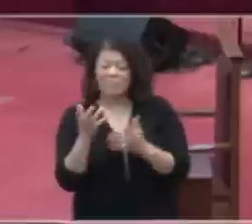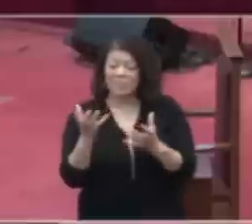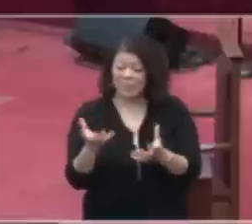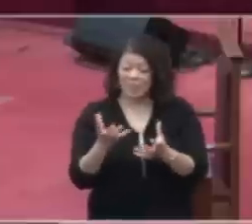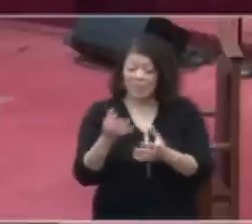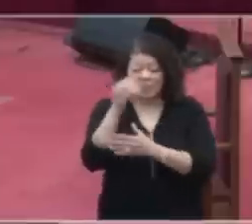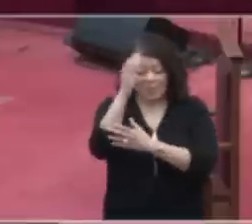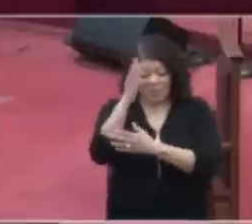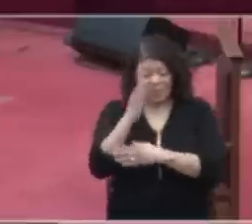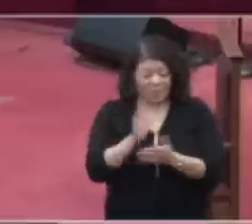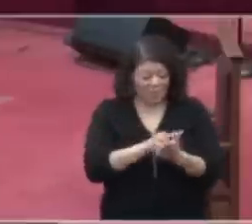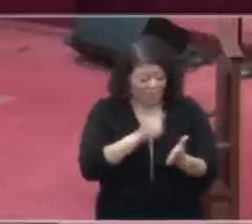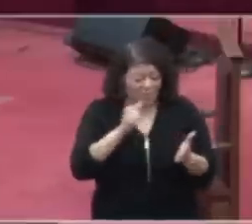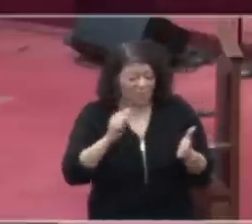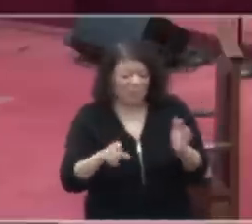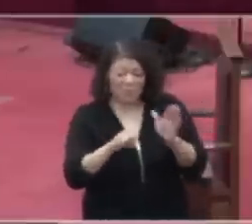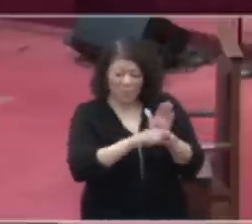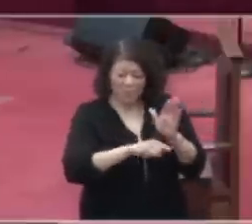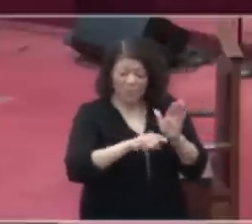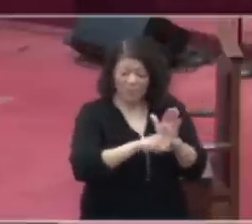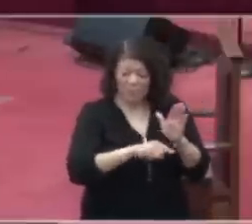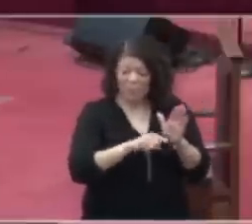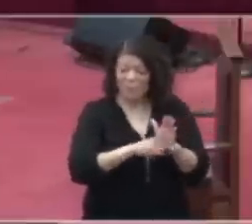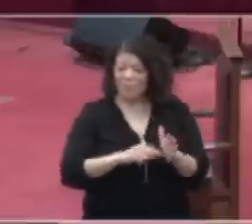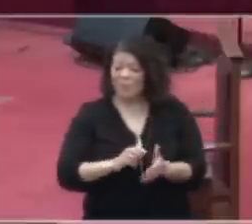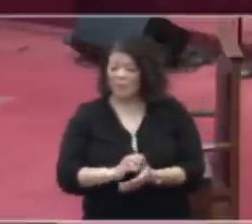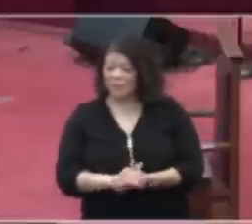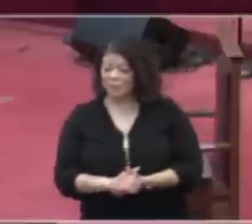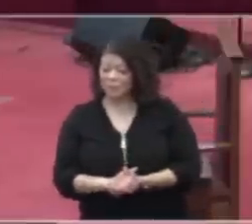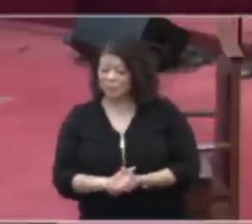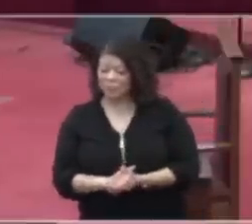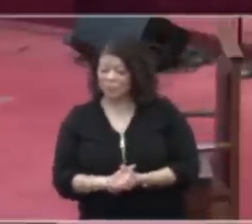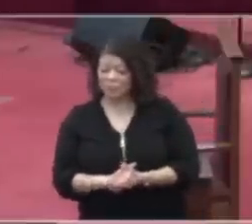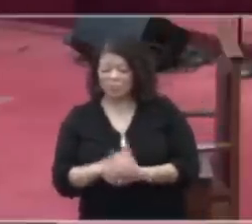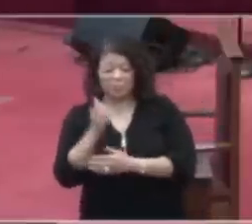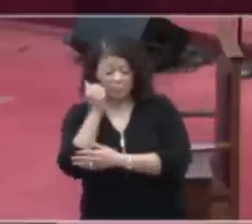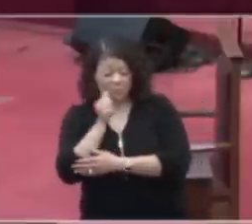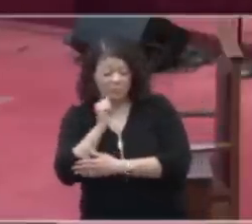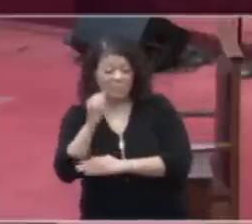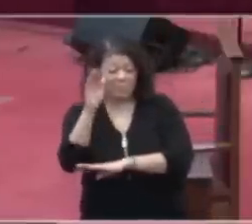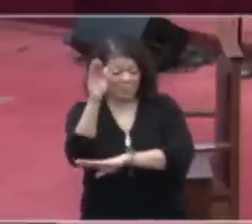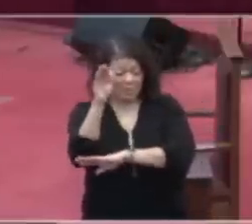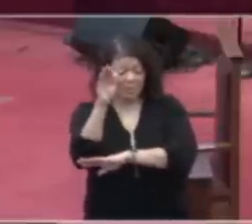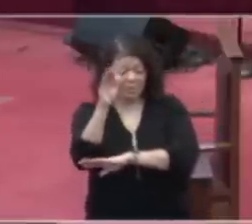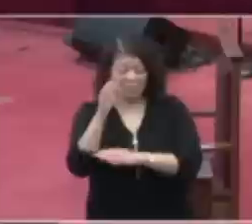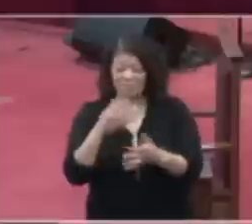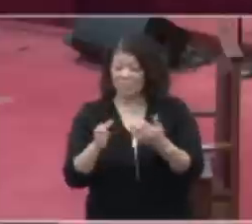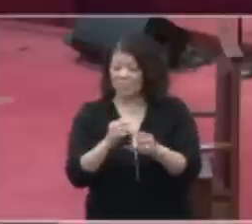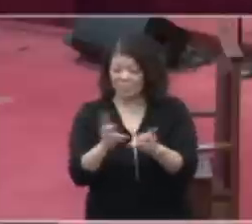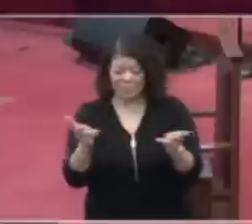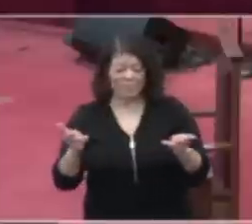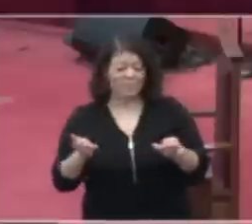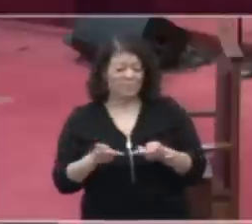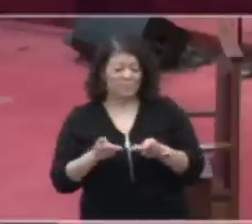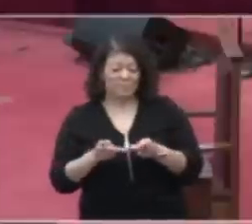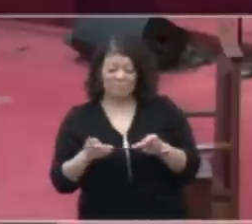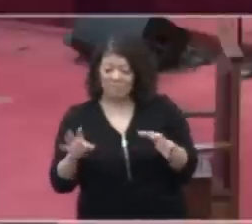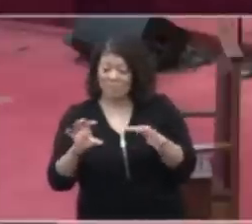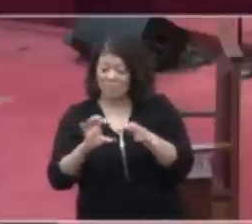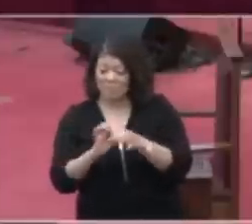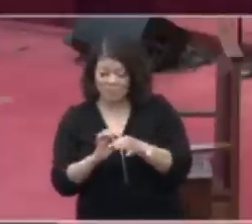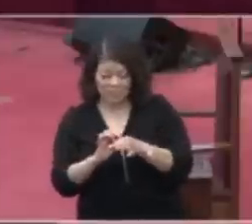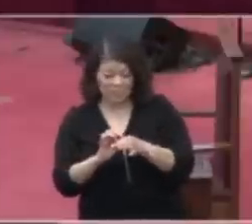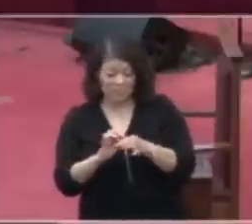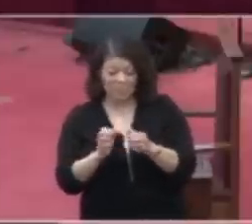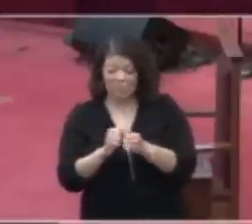detoxify us from the toxicity of the culture. Every day, 12 o'clock, wherever you are, just take a moment. Some of you may want to join in a circle